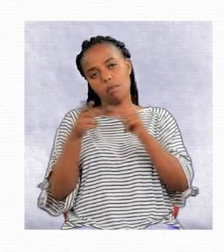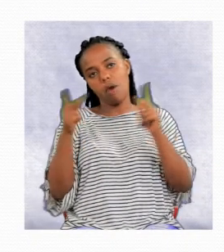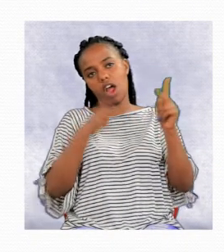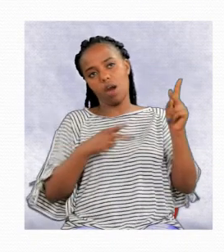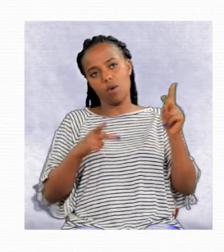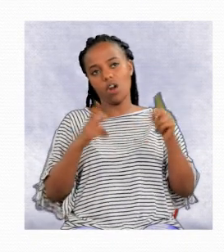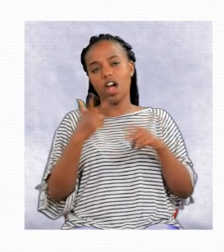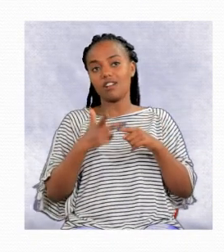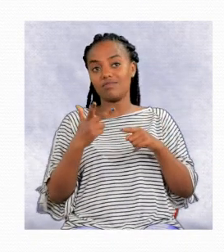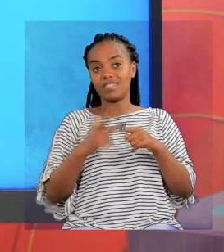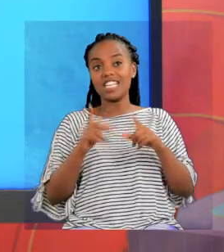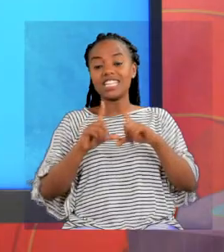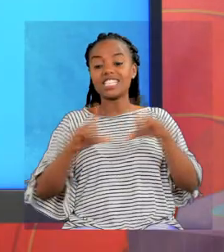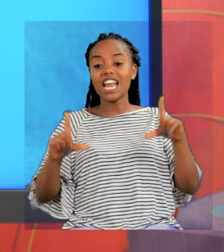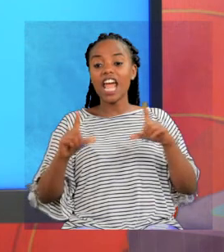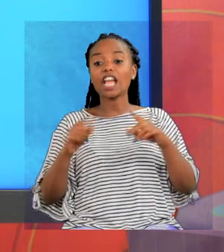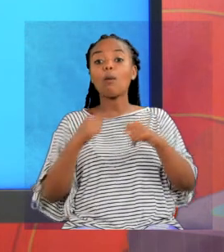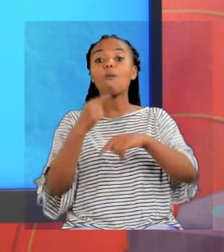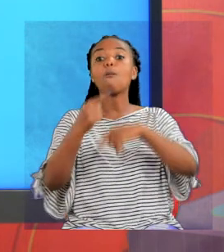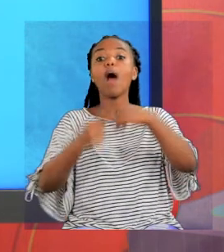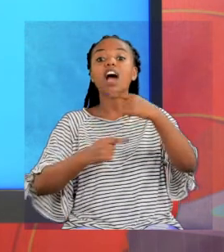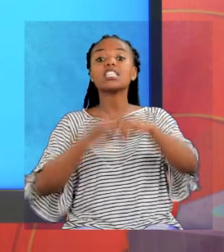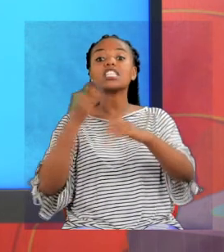The line which passes through